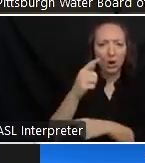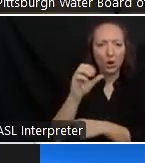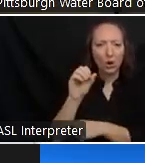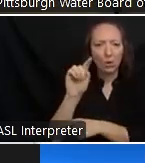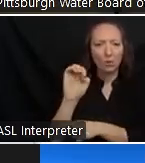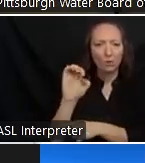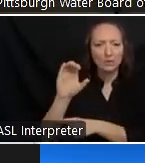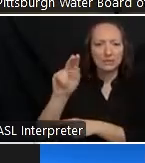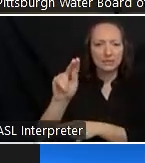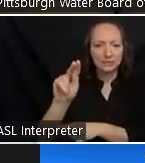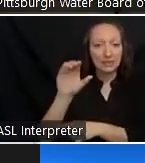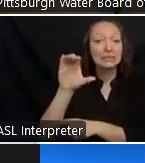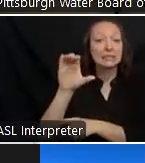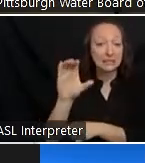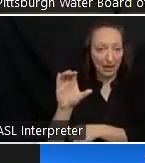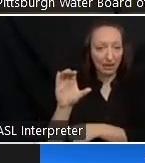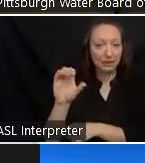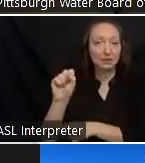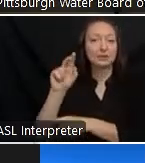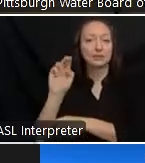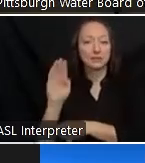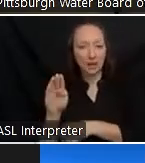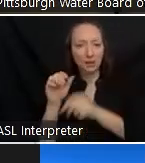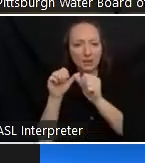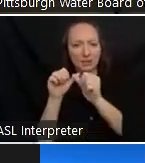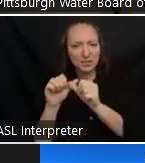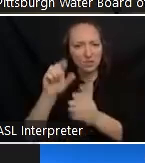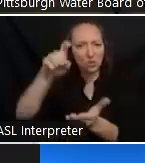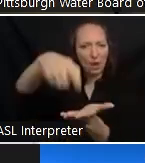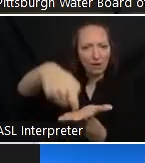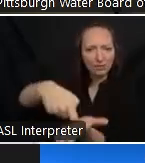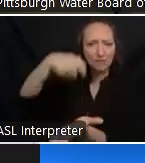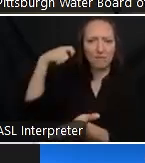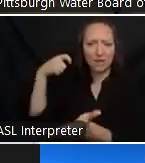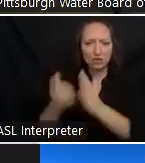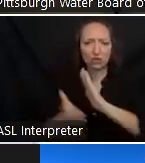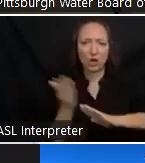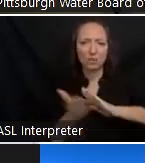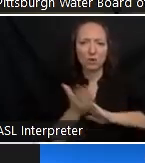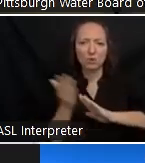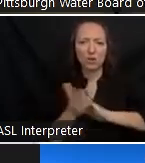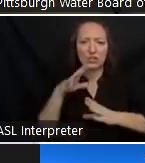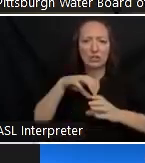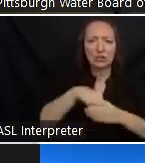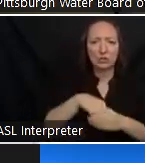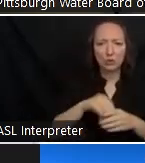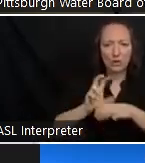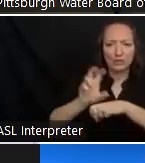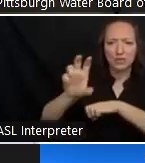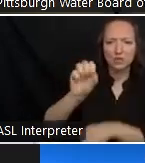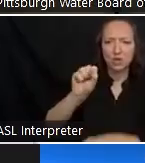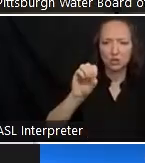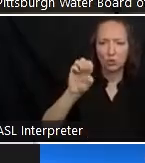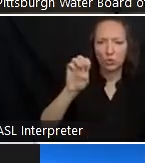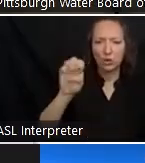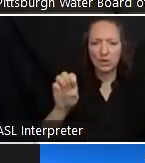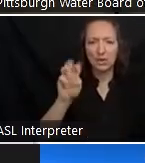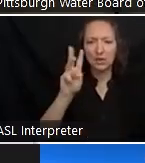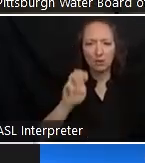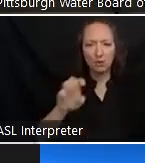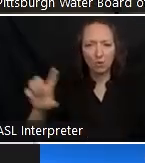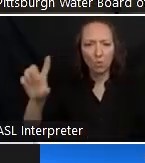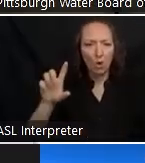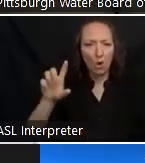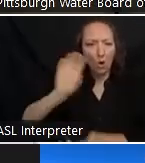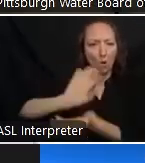zone, Mascaro's environmental subcontractor continued bulk excavation and utility relocation activities as conditions allowed.